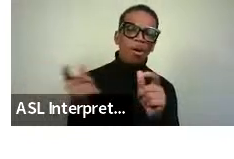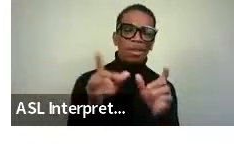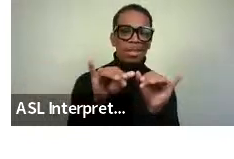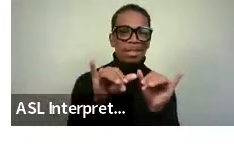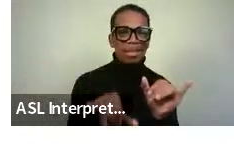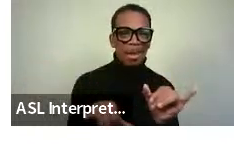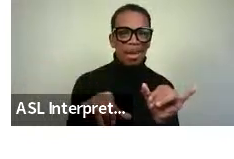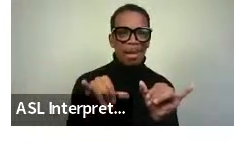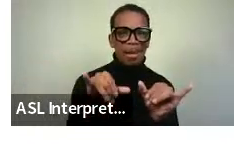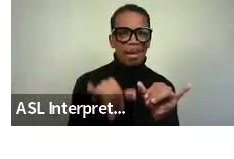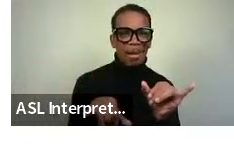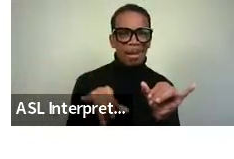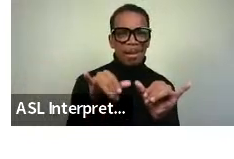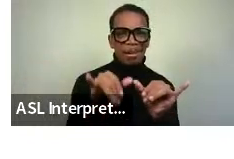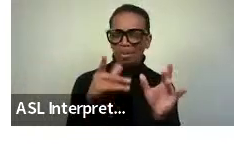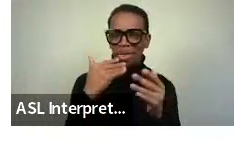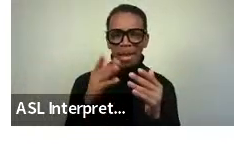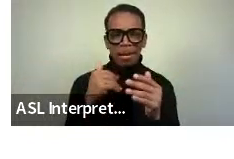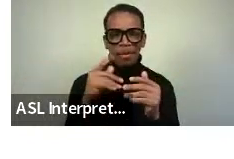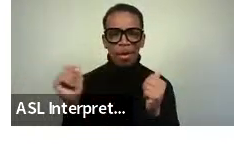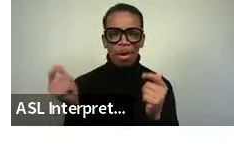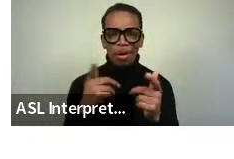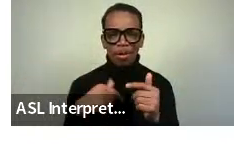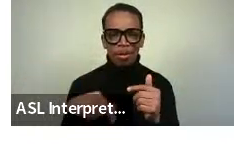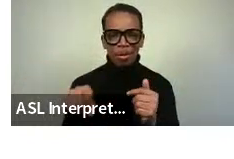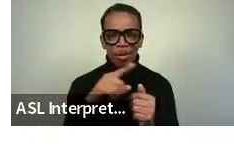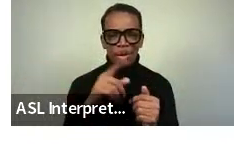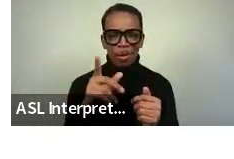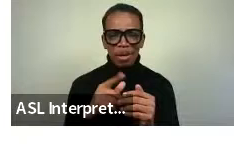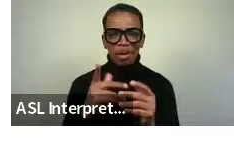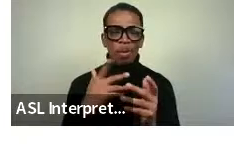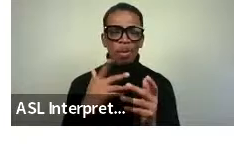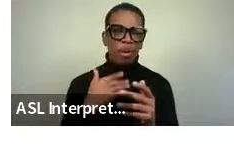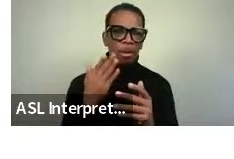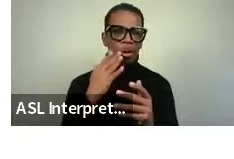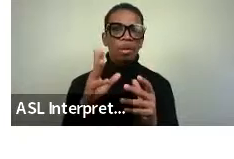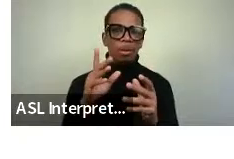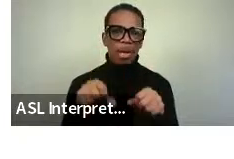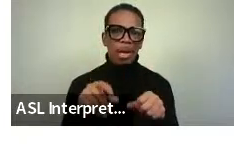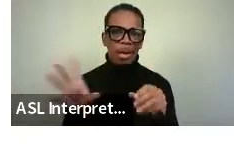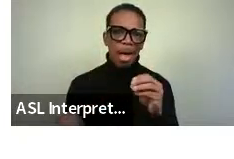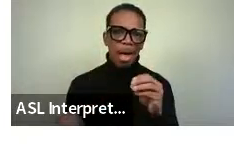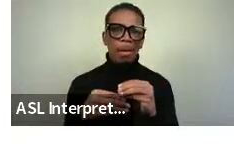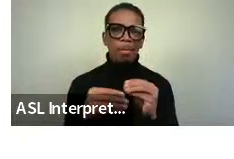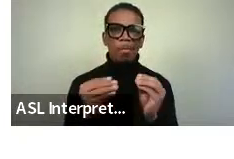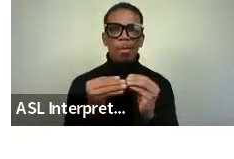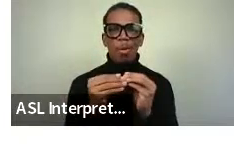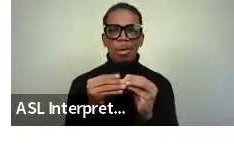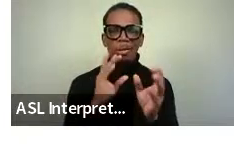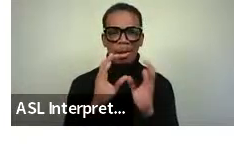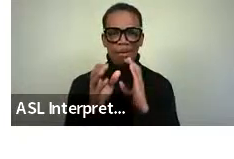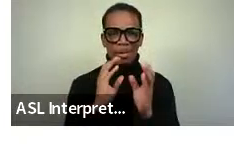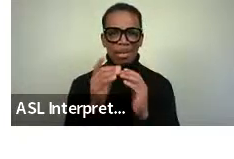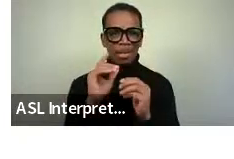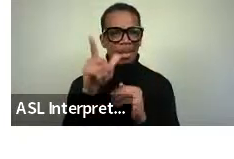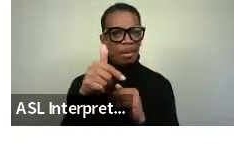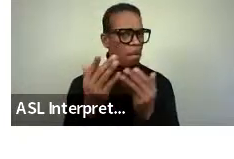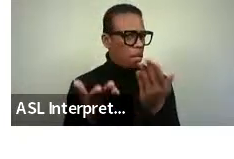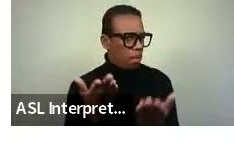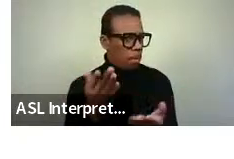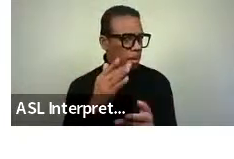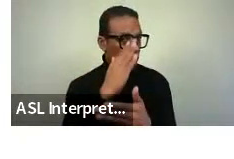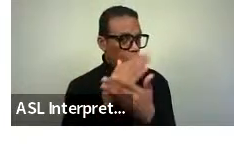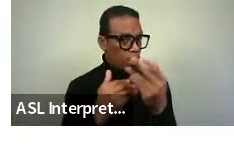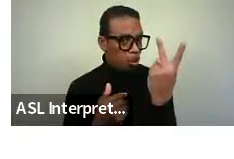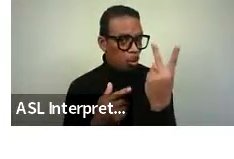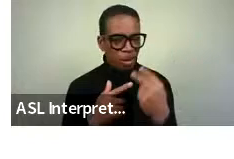that came through. We know there's so much more that we could add to this conversation, and perhaps there'll be a part 2. We don't know